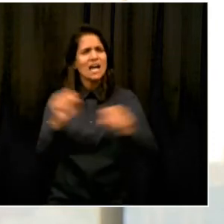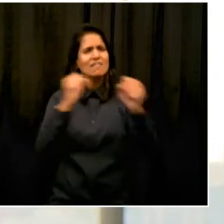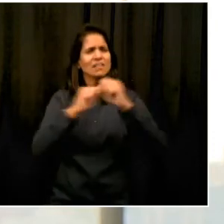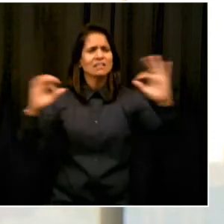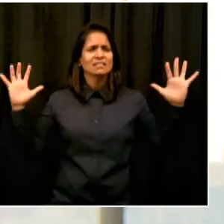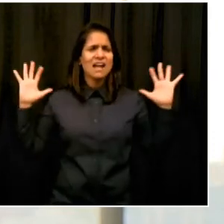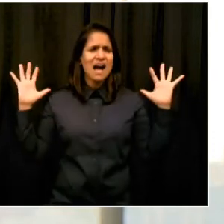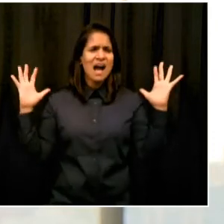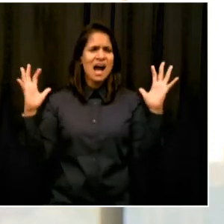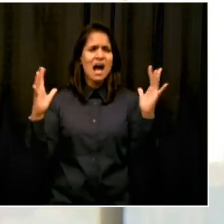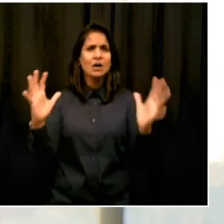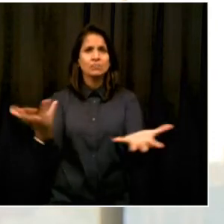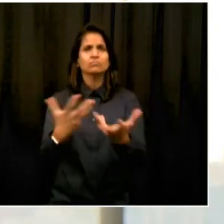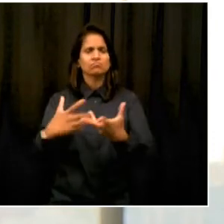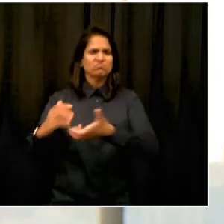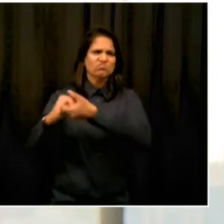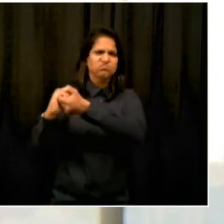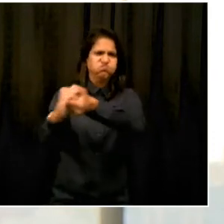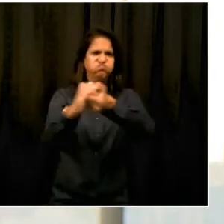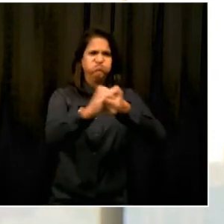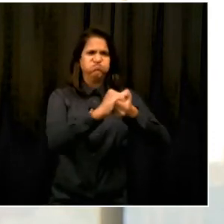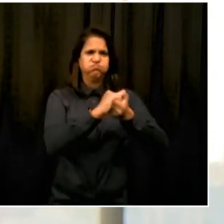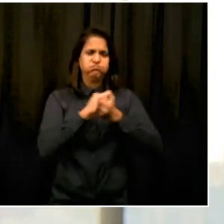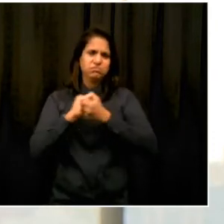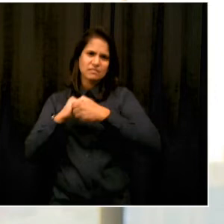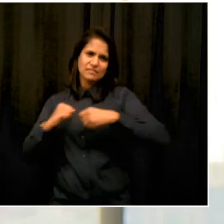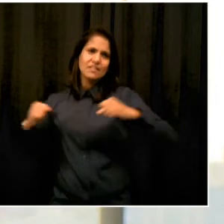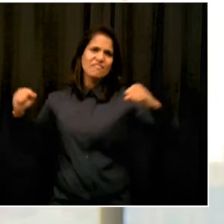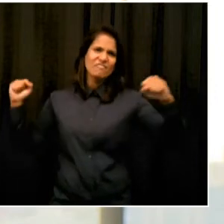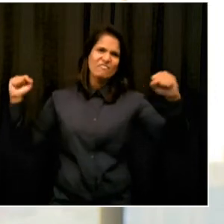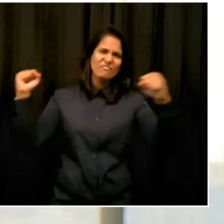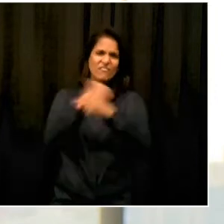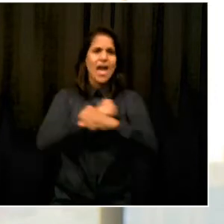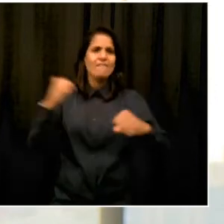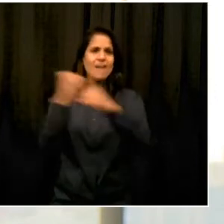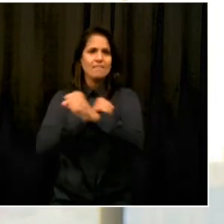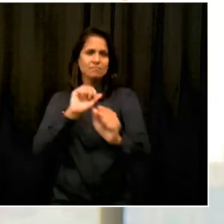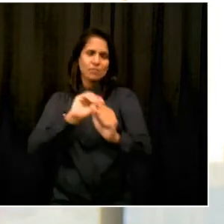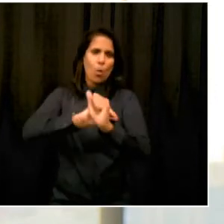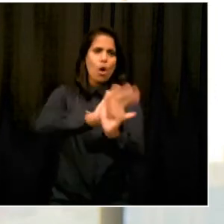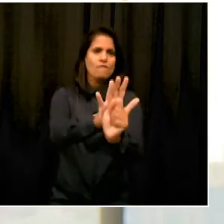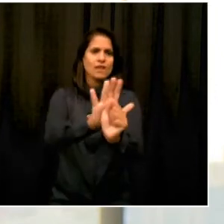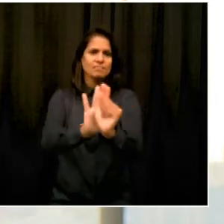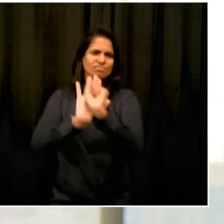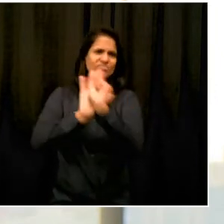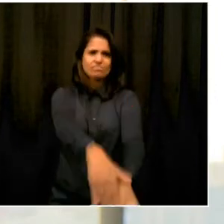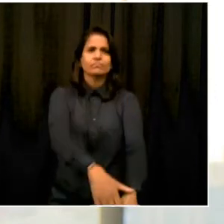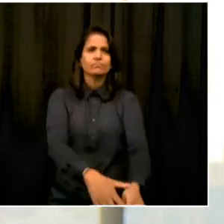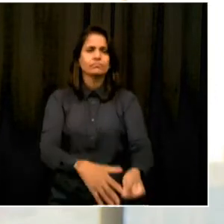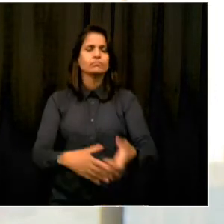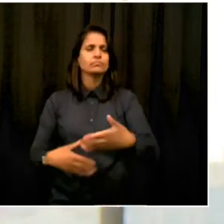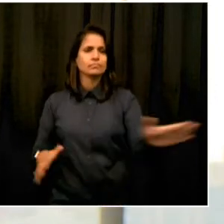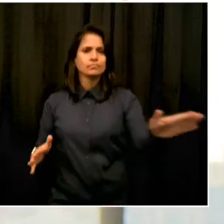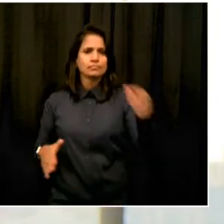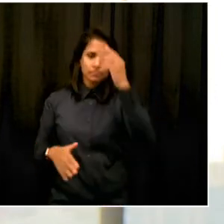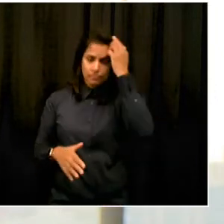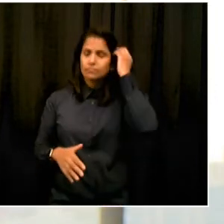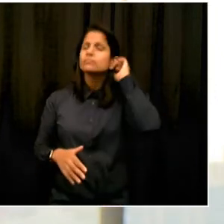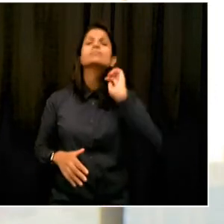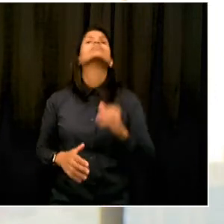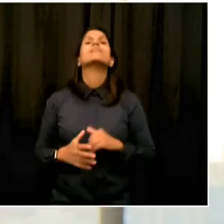development organizations at the community level. Folks who may have thought their missions were different will now see their mission as one.